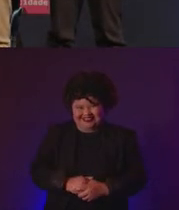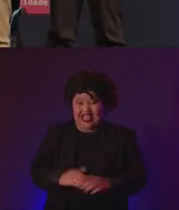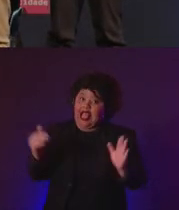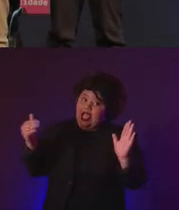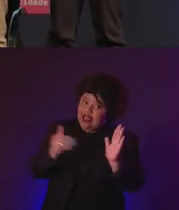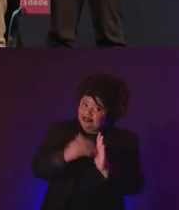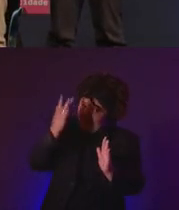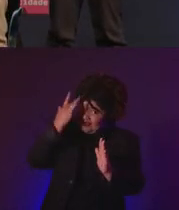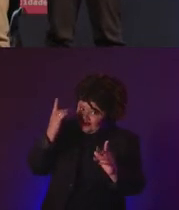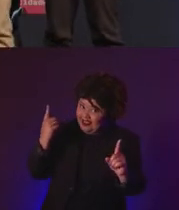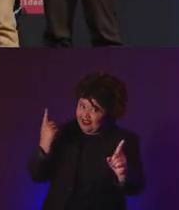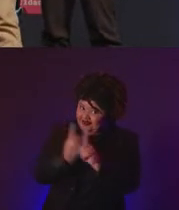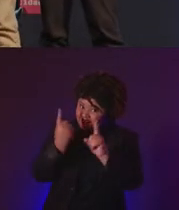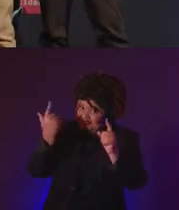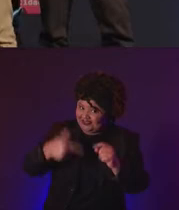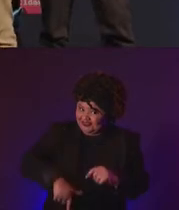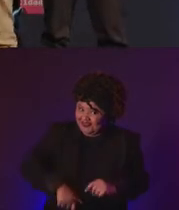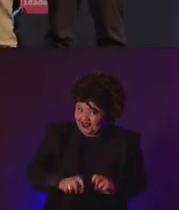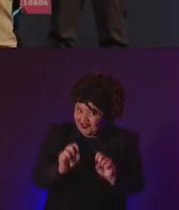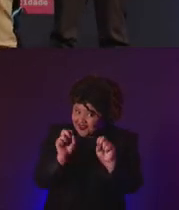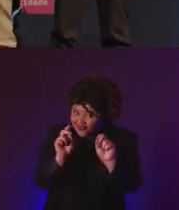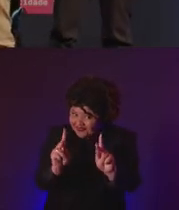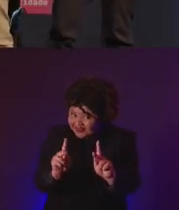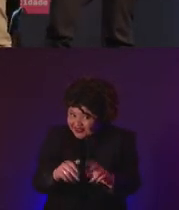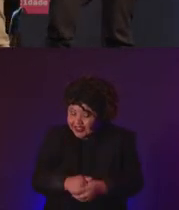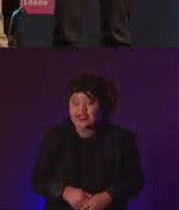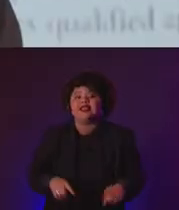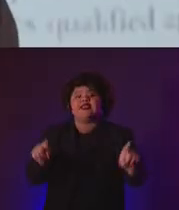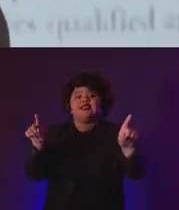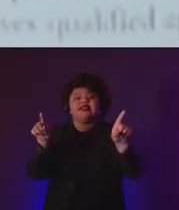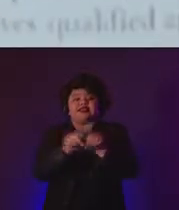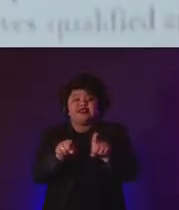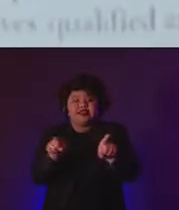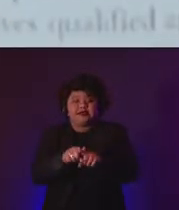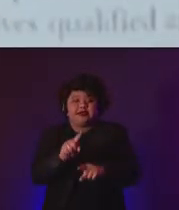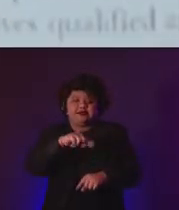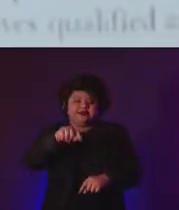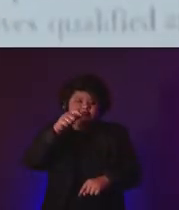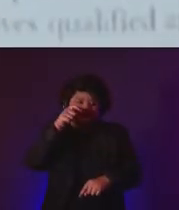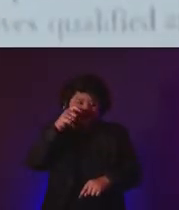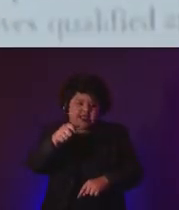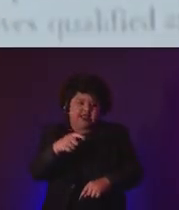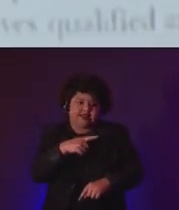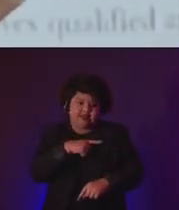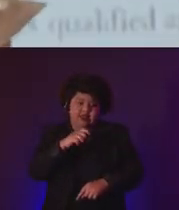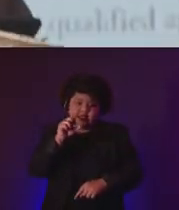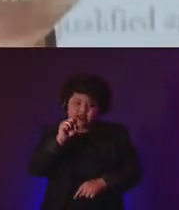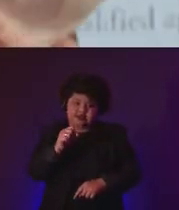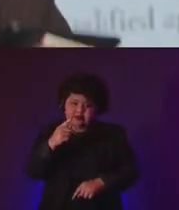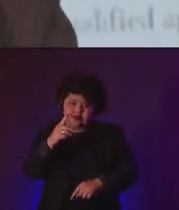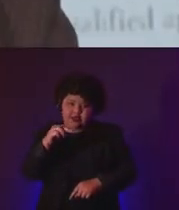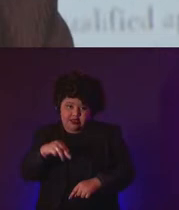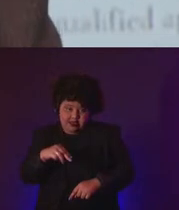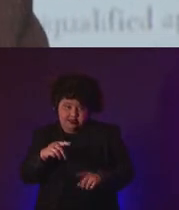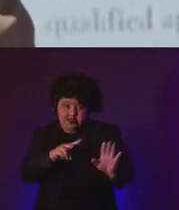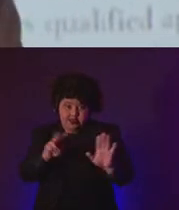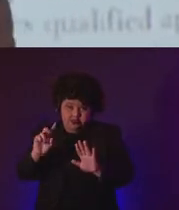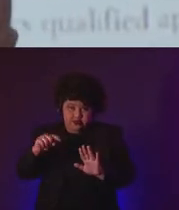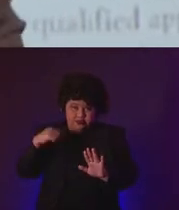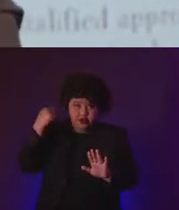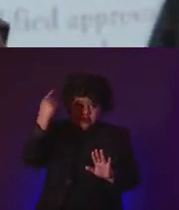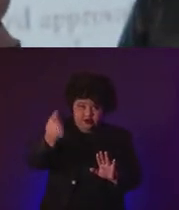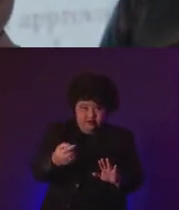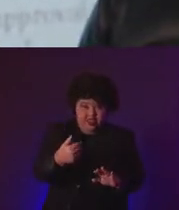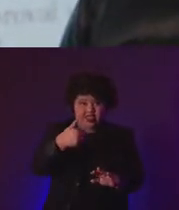Até amanhã, é verdade, até amanhã. E para quem tiver interesse, aqui na ESPM, a partir da próxima semana, eu